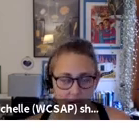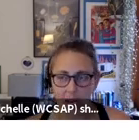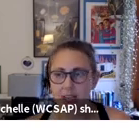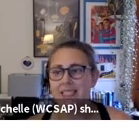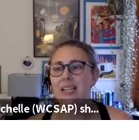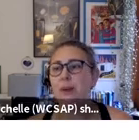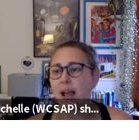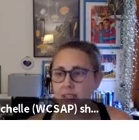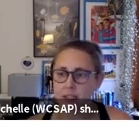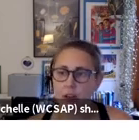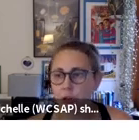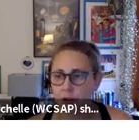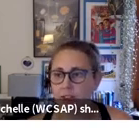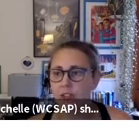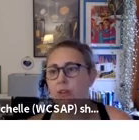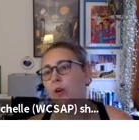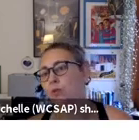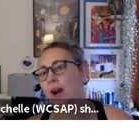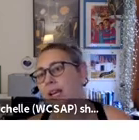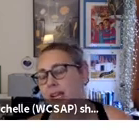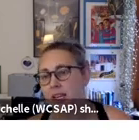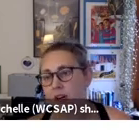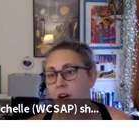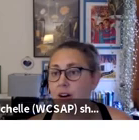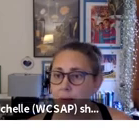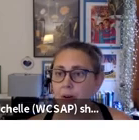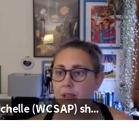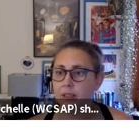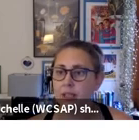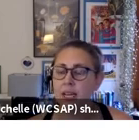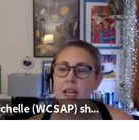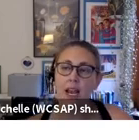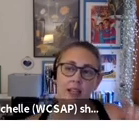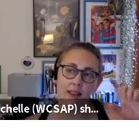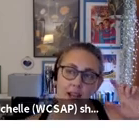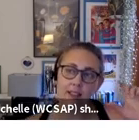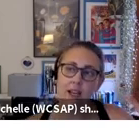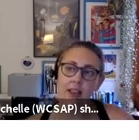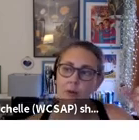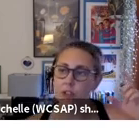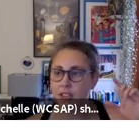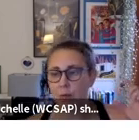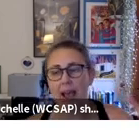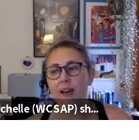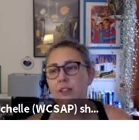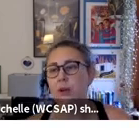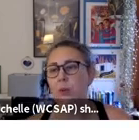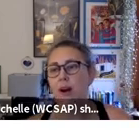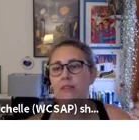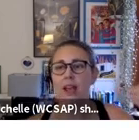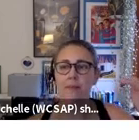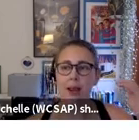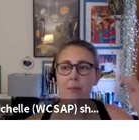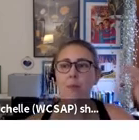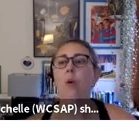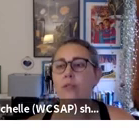social media is impacting those trans youth that are right here in our neighborhoods. And that's the kind of thing we have to be aware